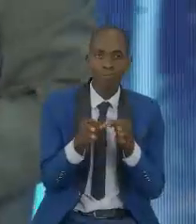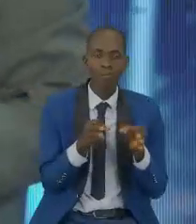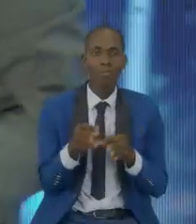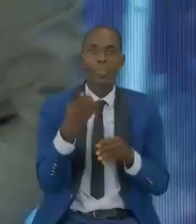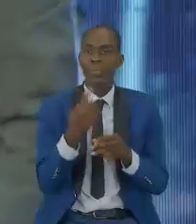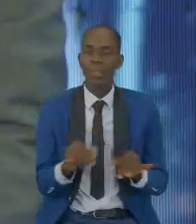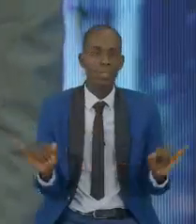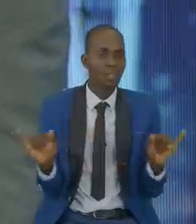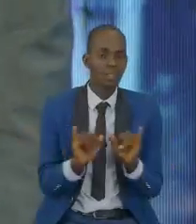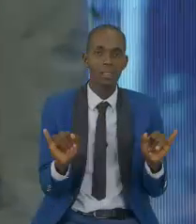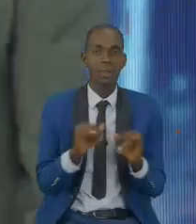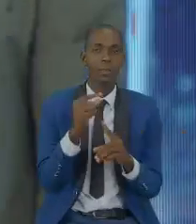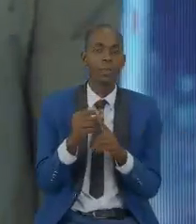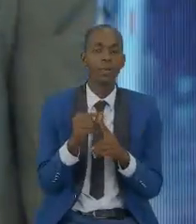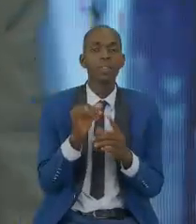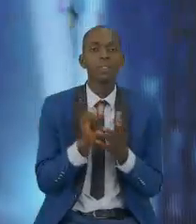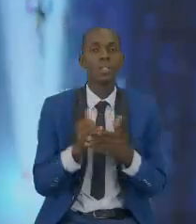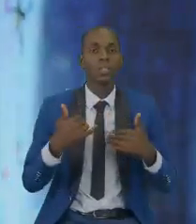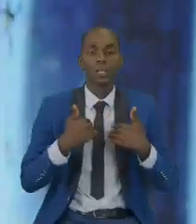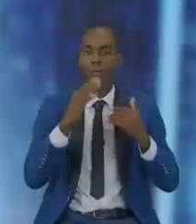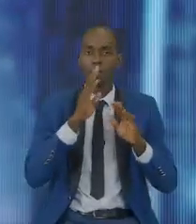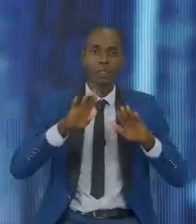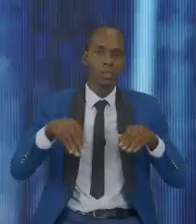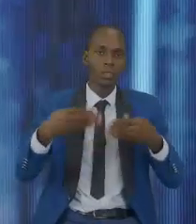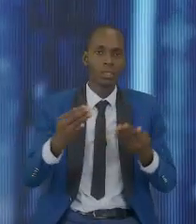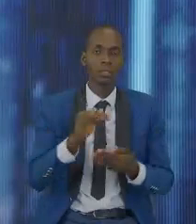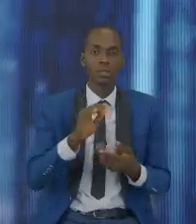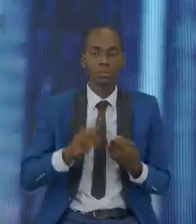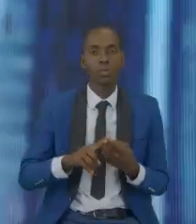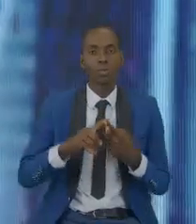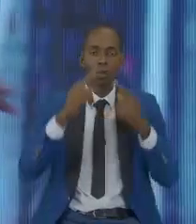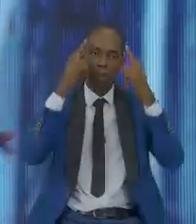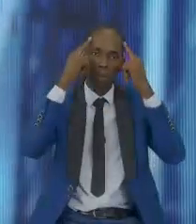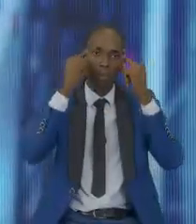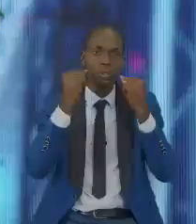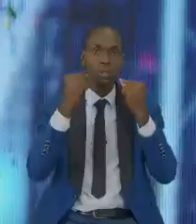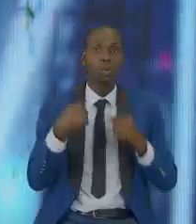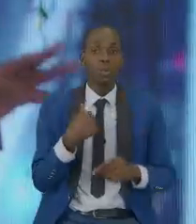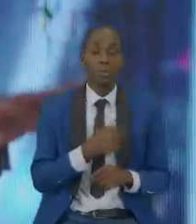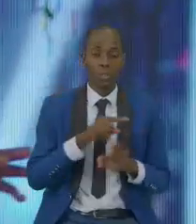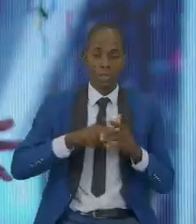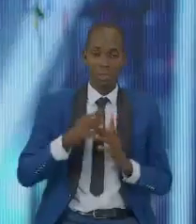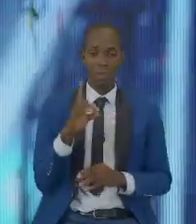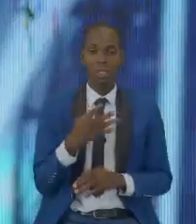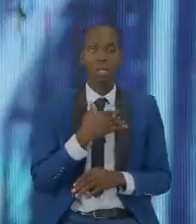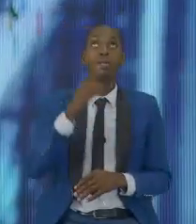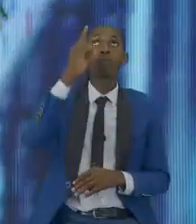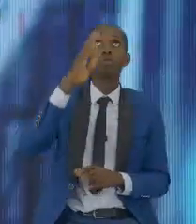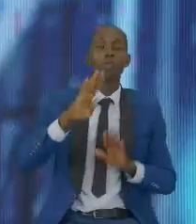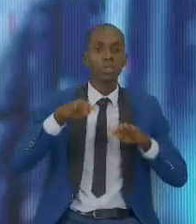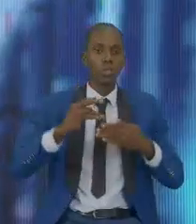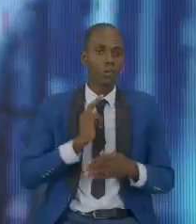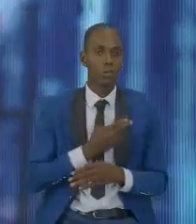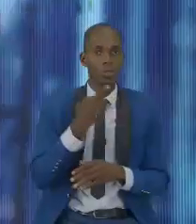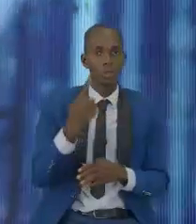same message that had been given to Moses. We started, and God gave us the